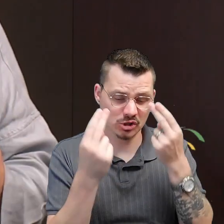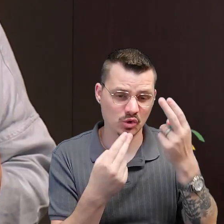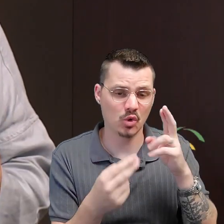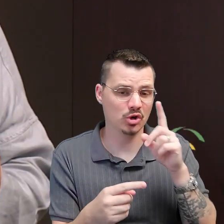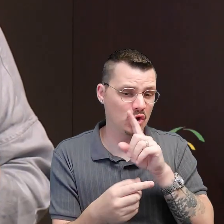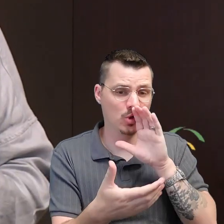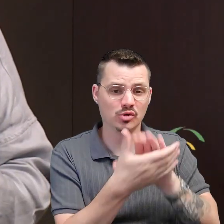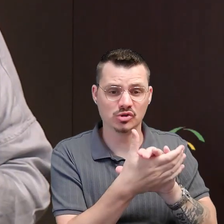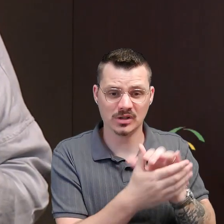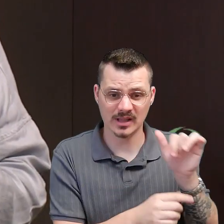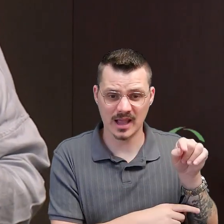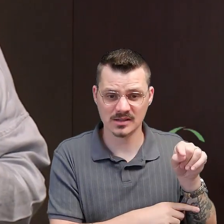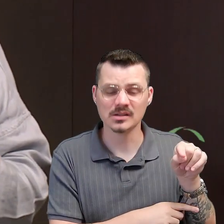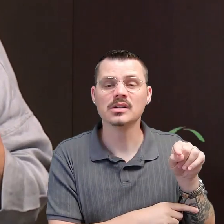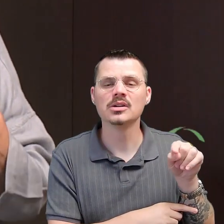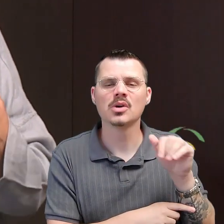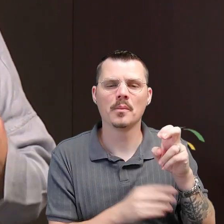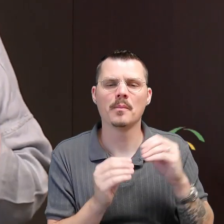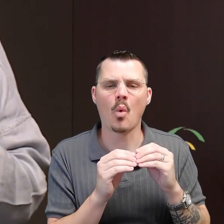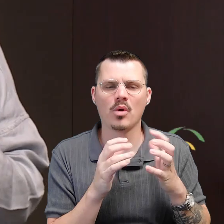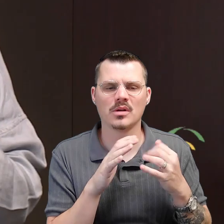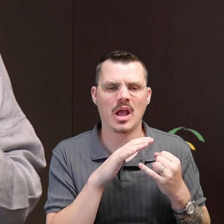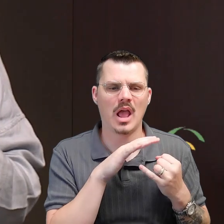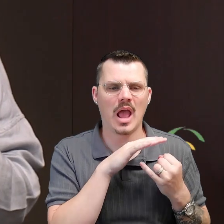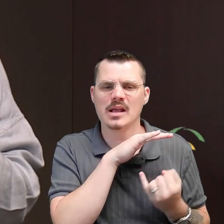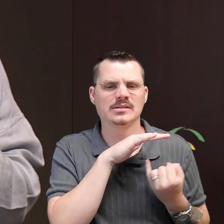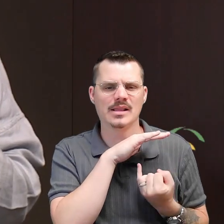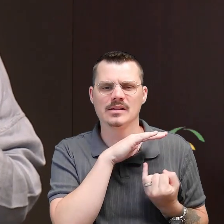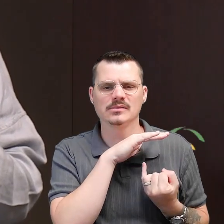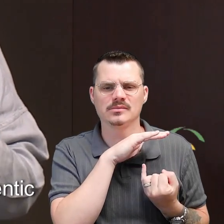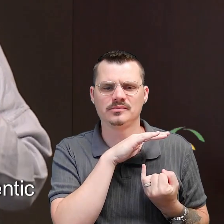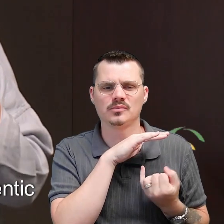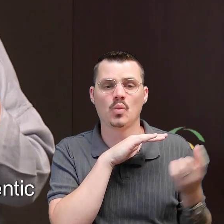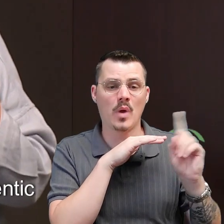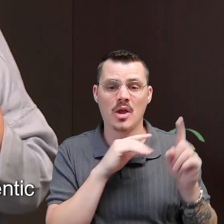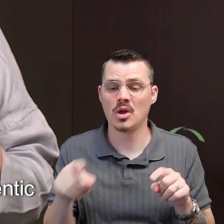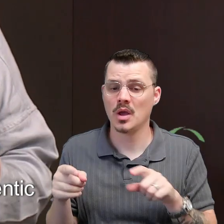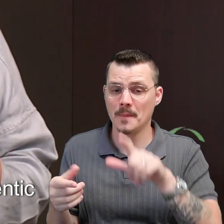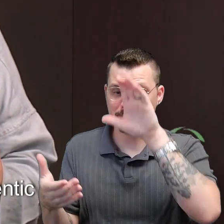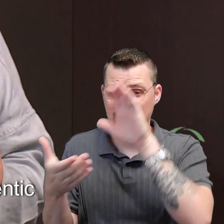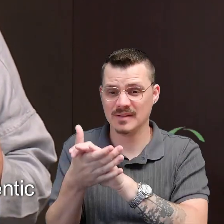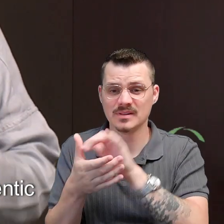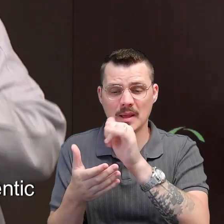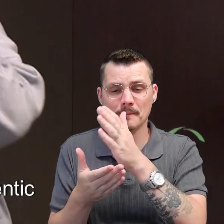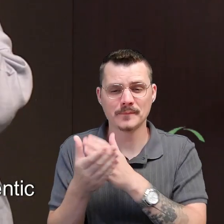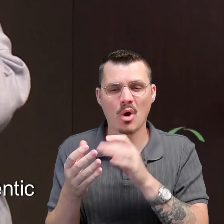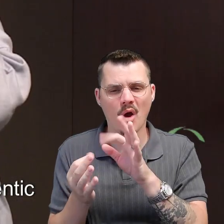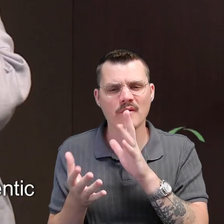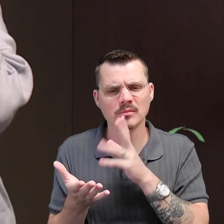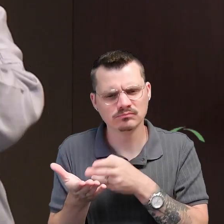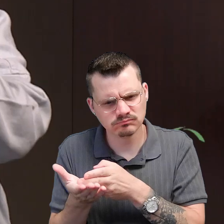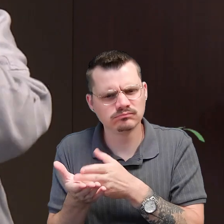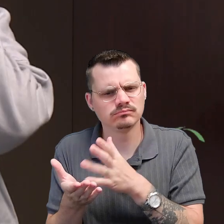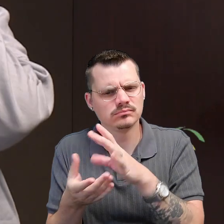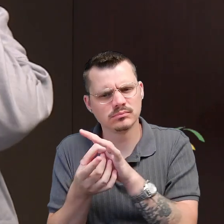and delusions are isolating, whereas beliefs that are part of